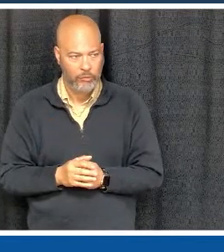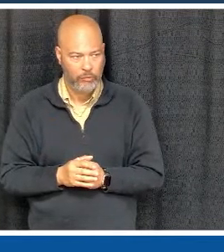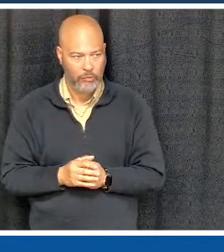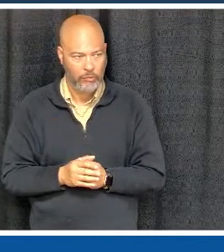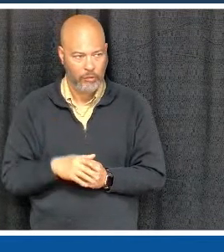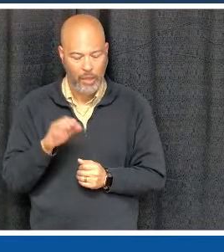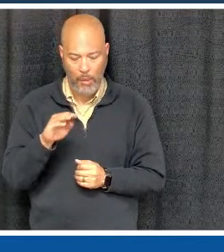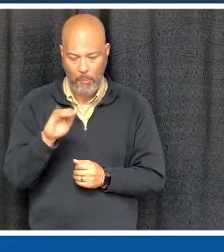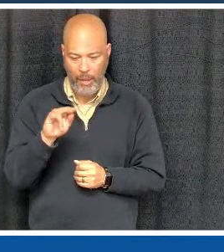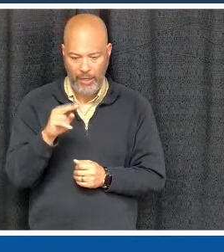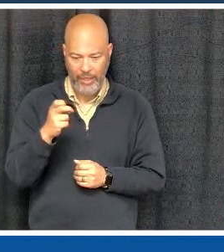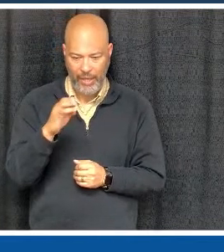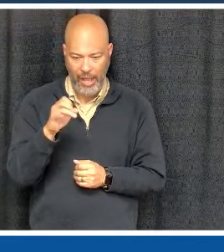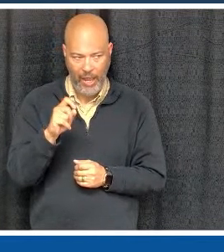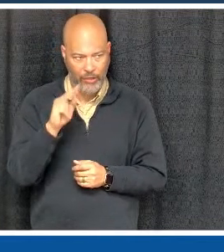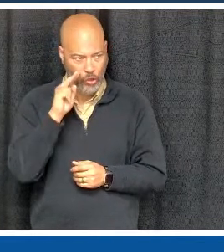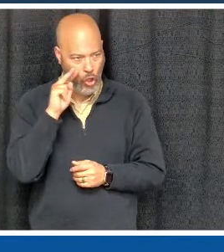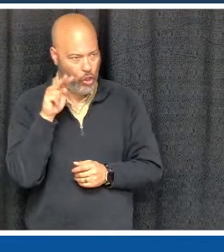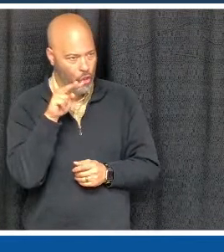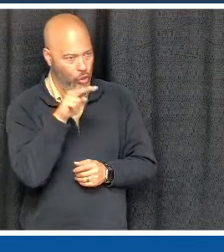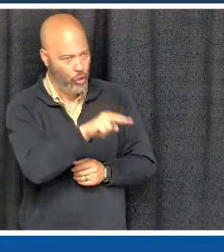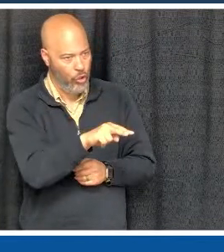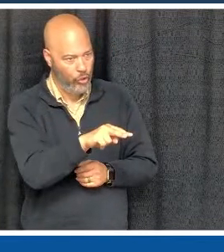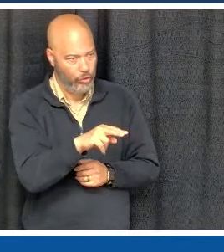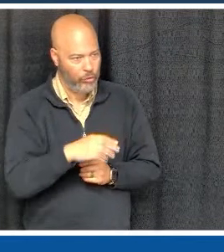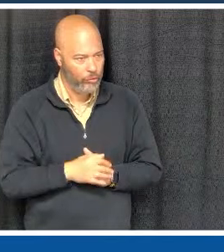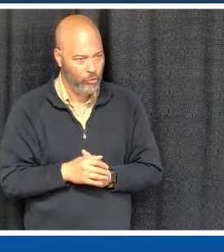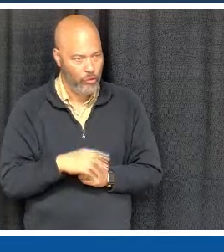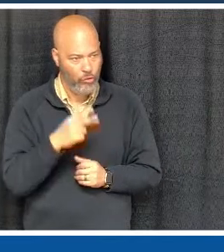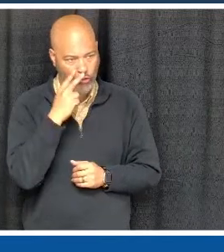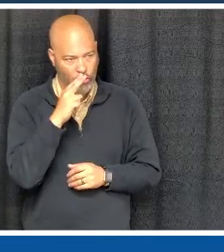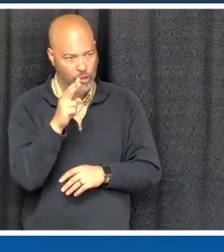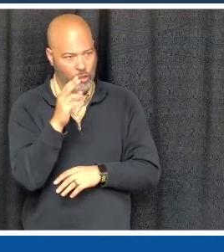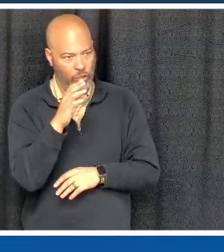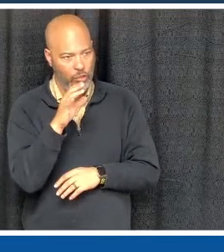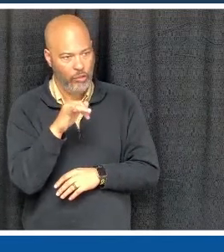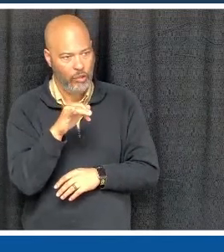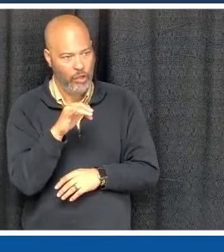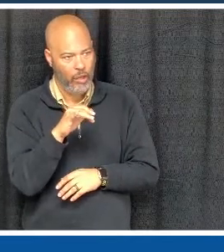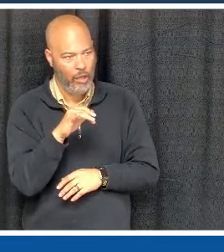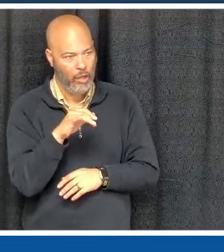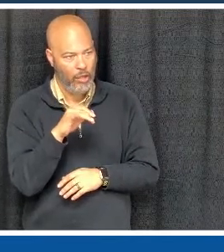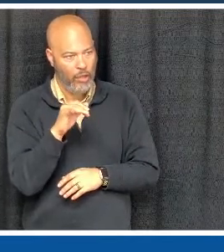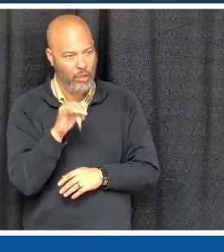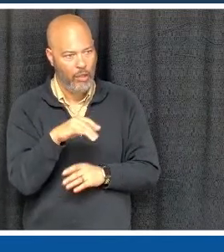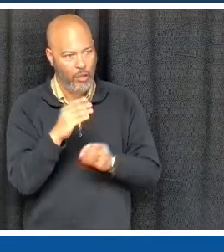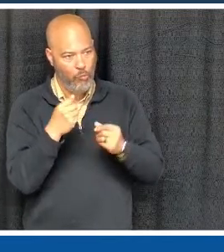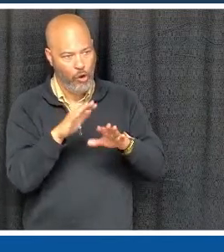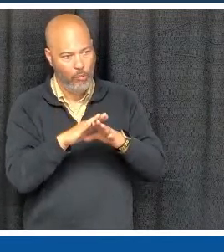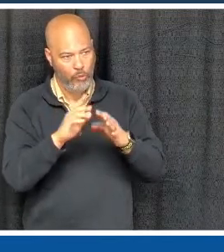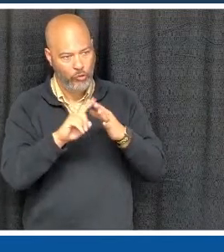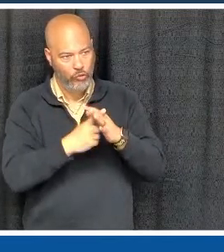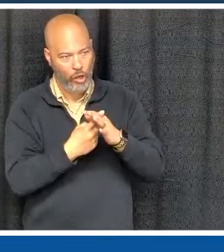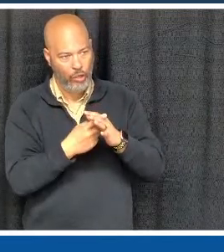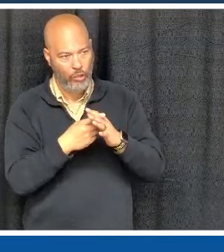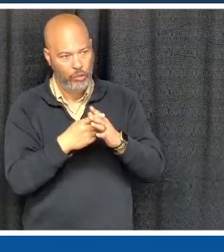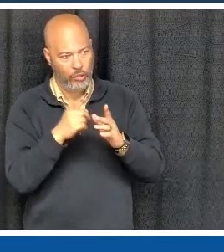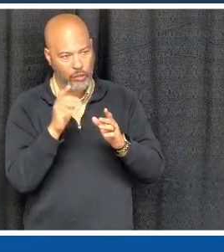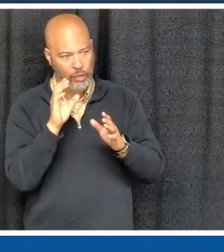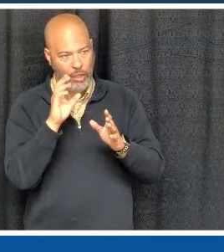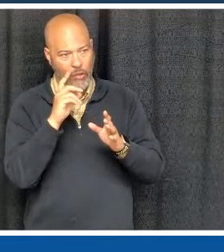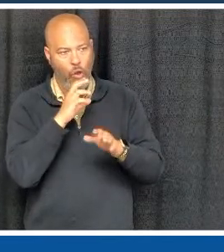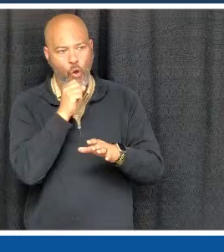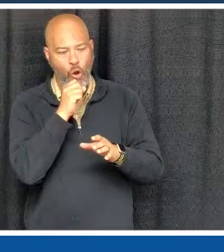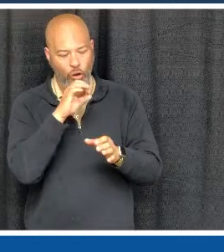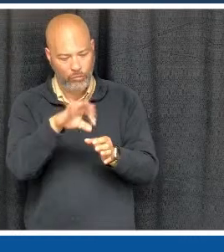There's Manning Heights. Looking back, the property starts approximately where you see that orange marker up there in mid-picture.